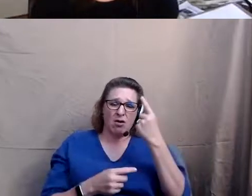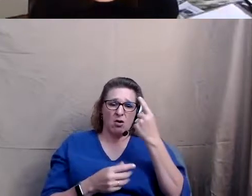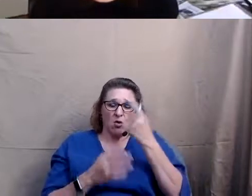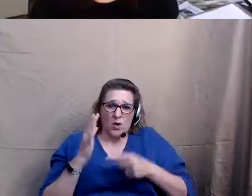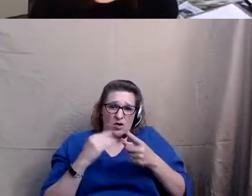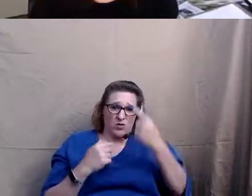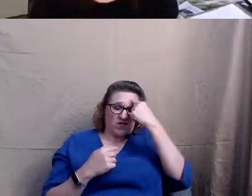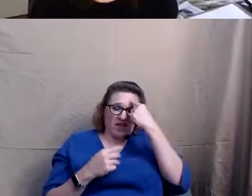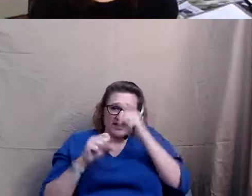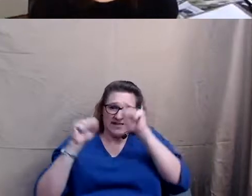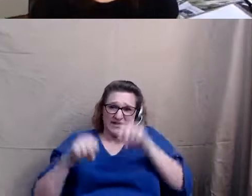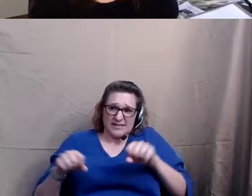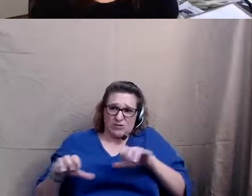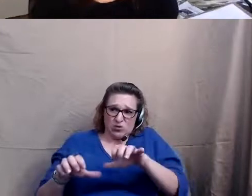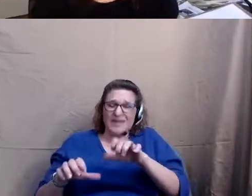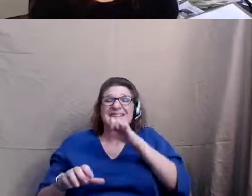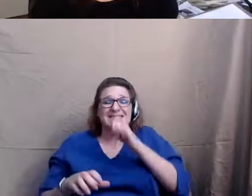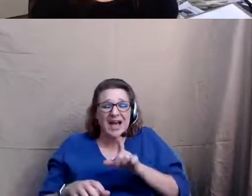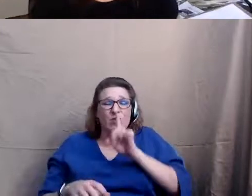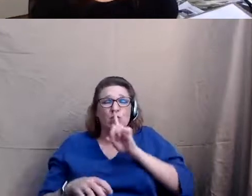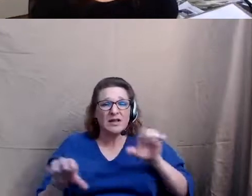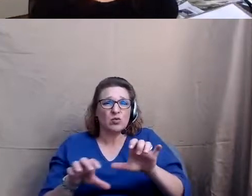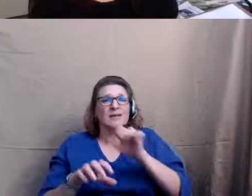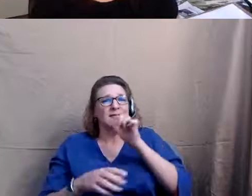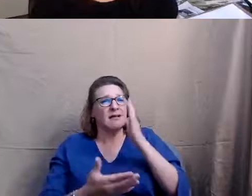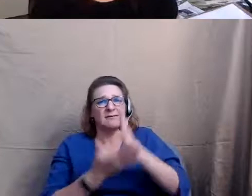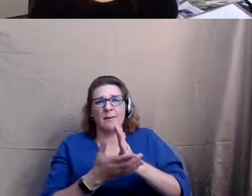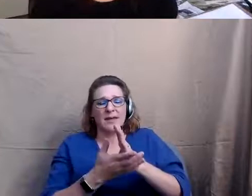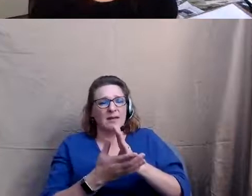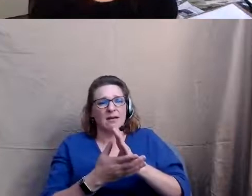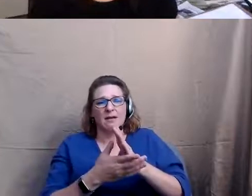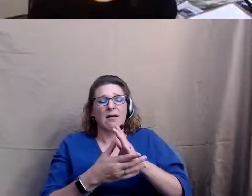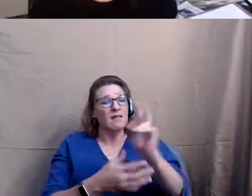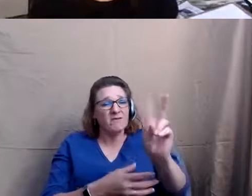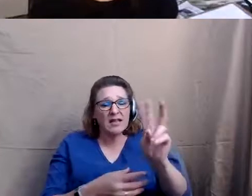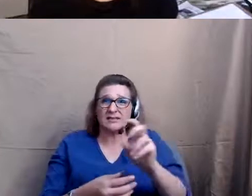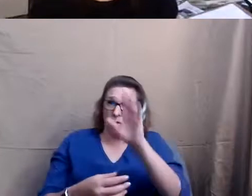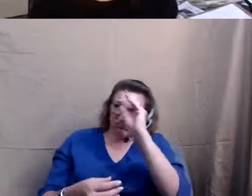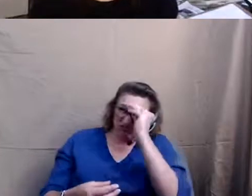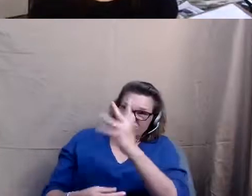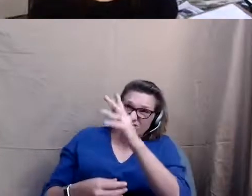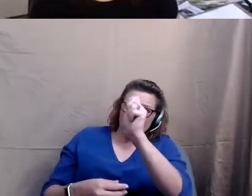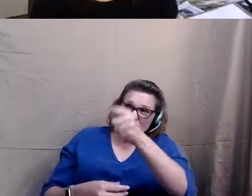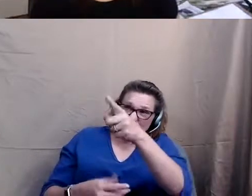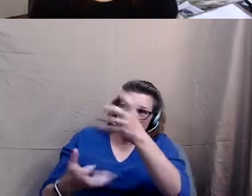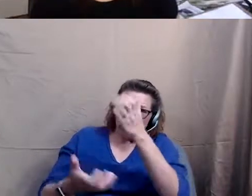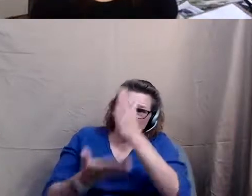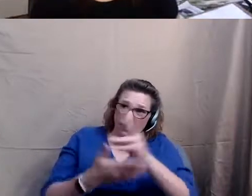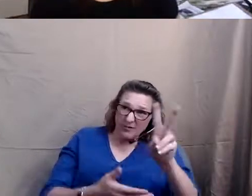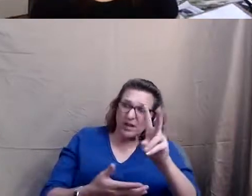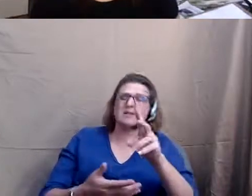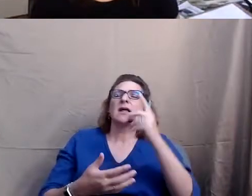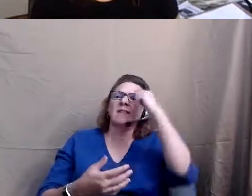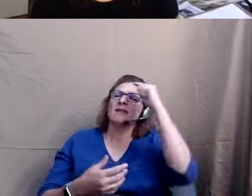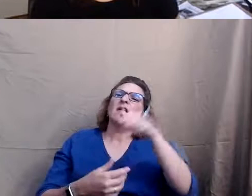is doing, it's not doing. It's not stopping the violence. So judge, if you want to stop the violence, let's think about other ways to make that happen.